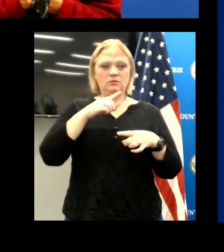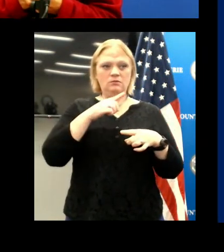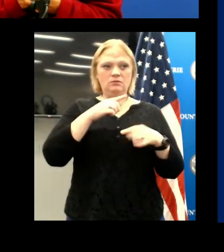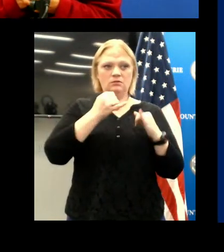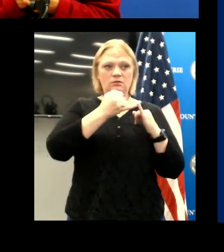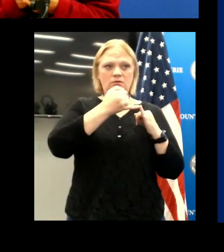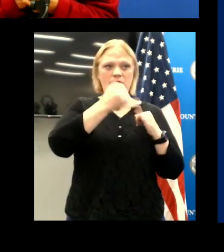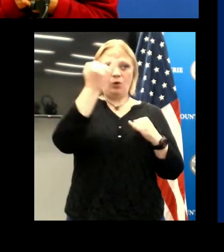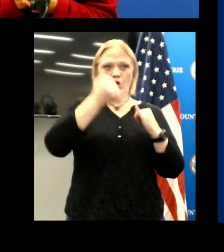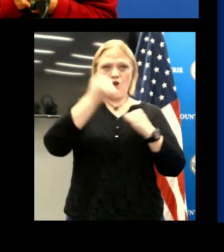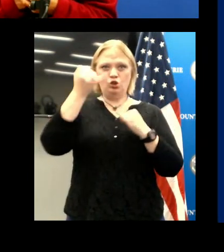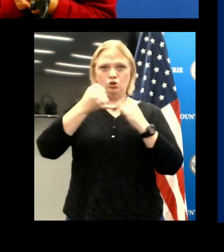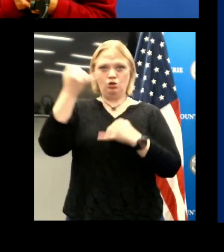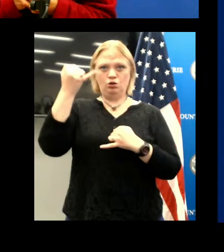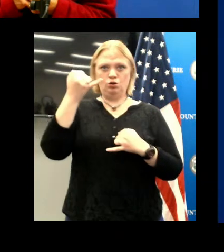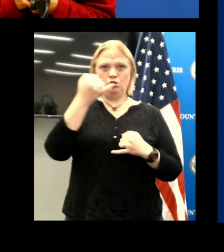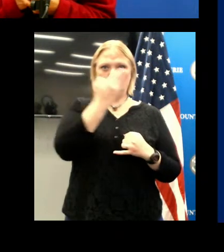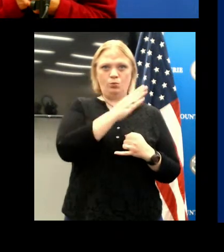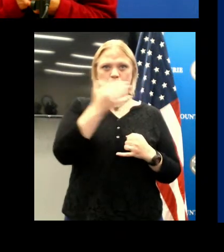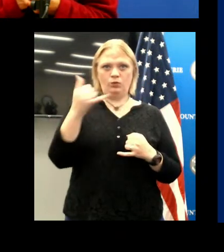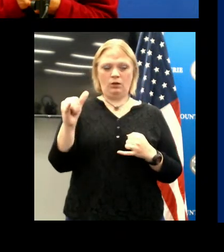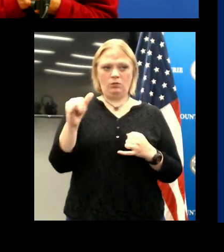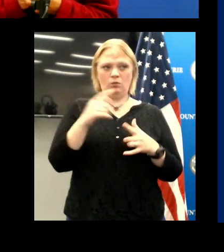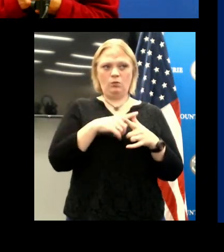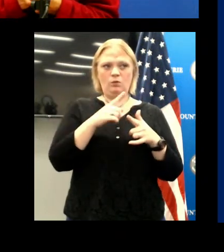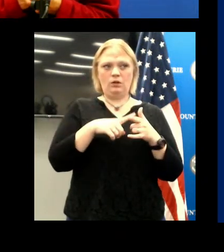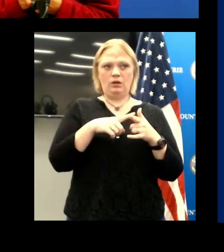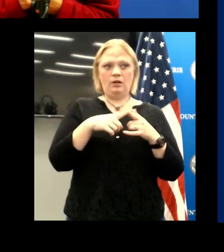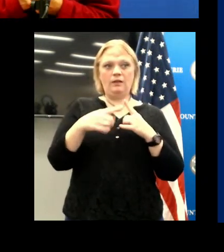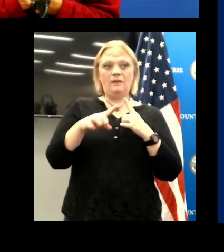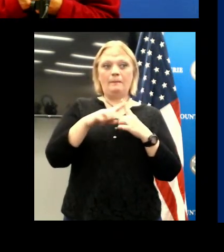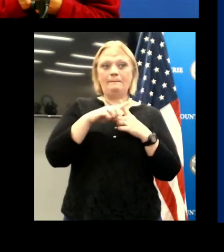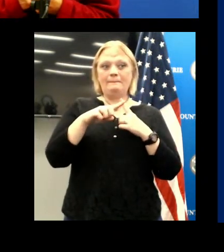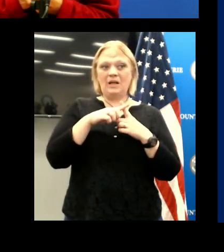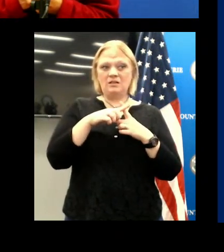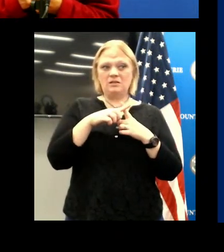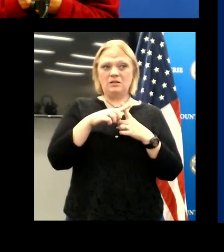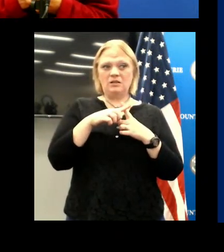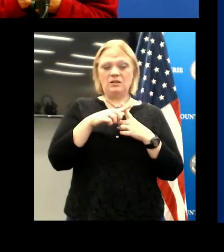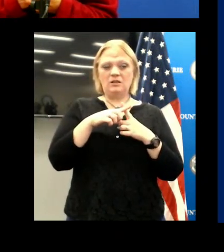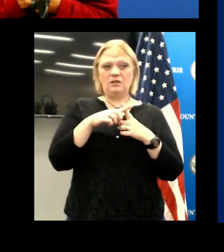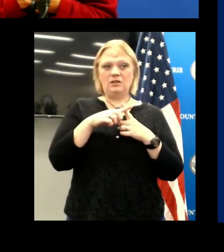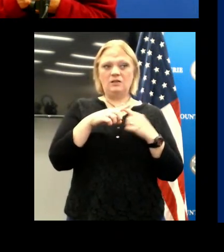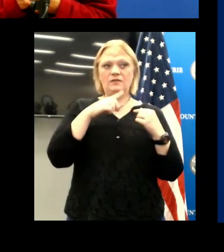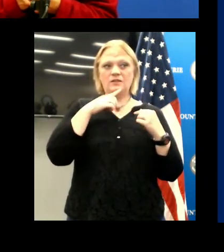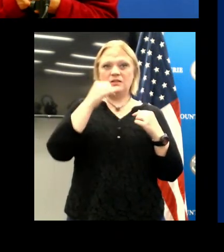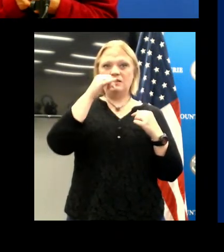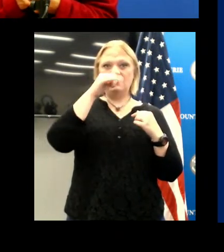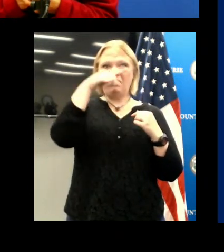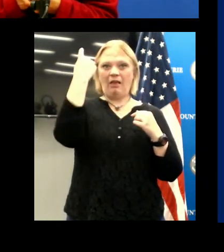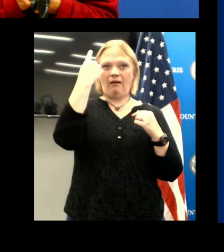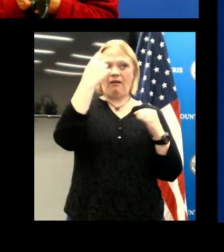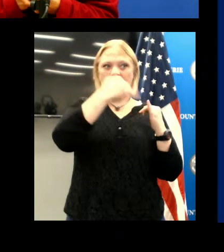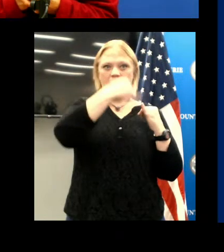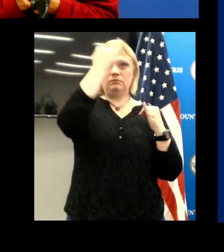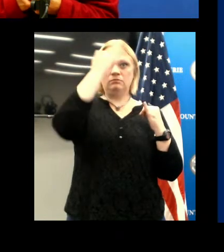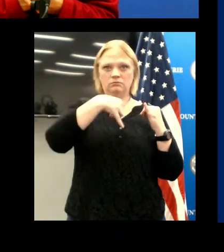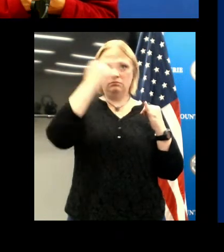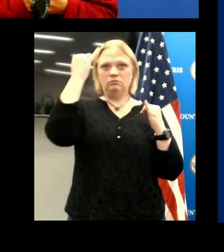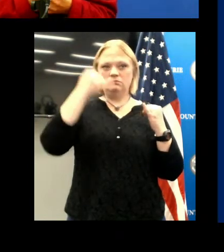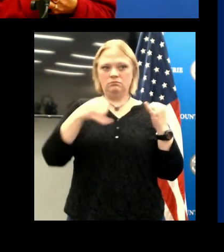in the blue and the yellow, and the proportion of positive tests are the line in the black. And you can see